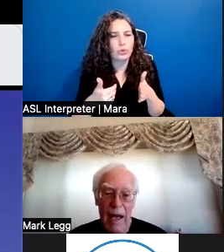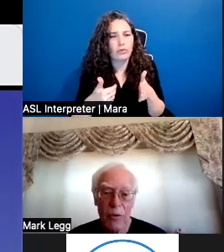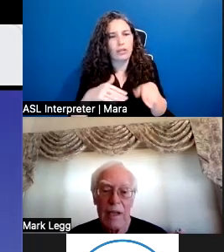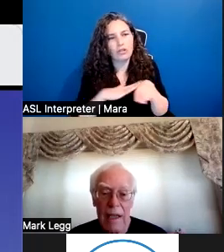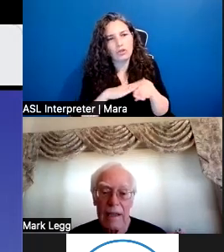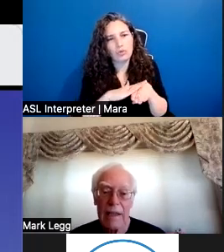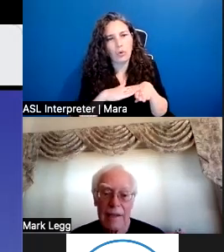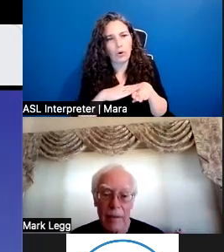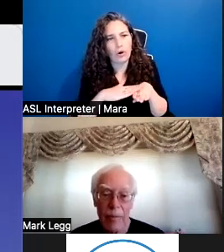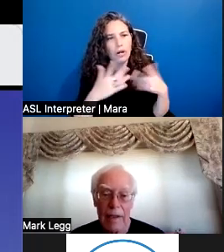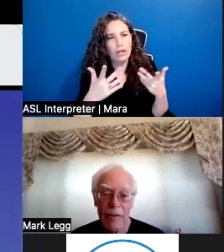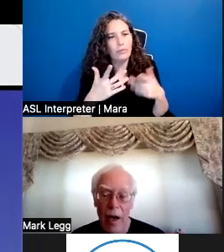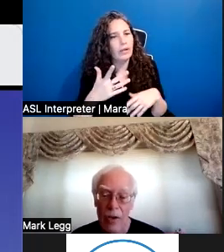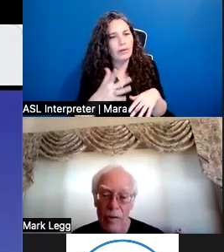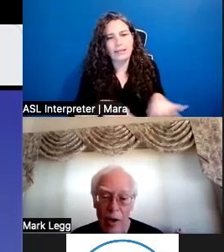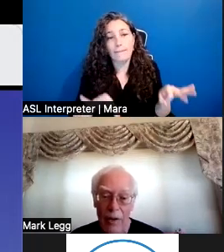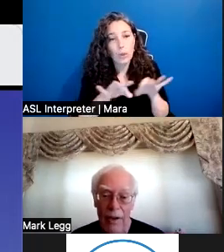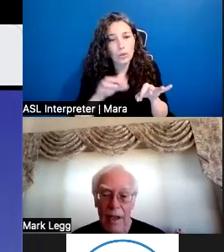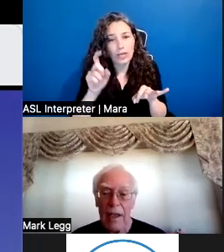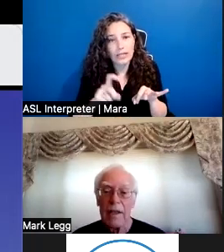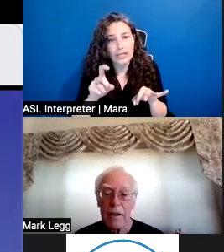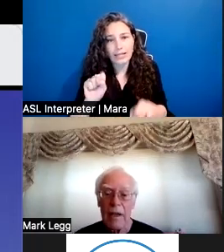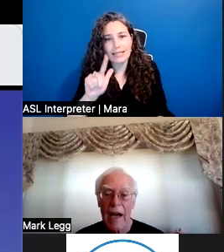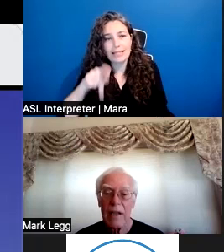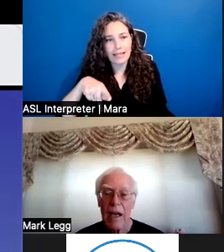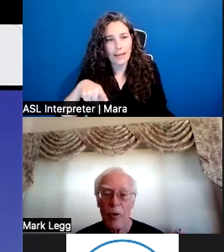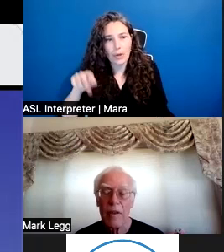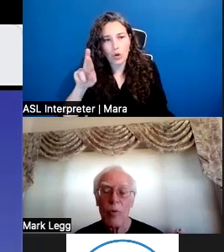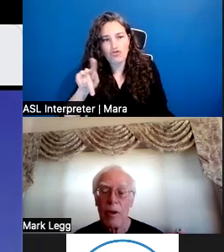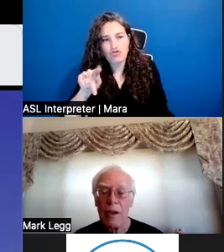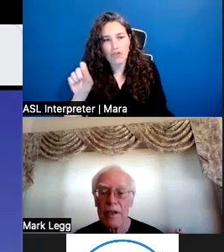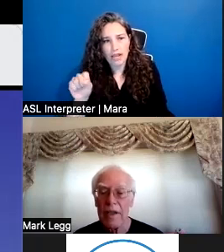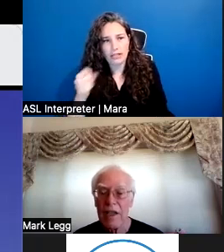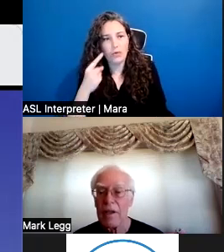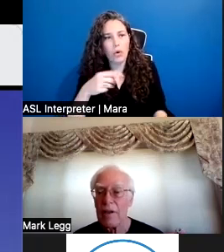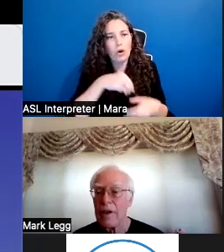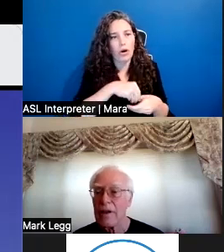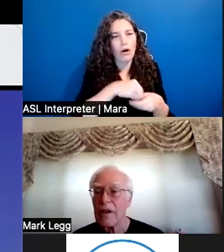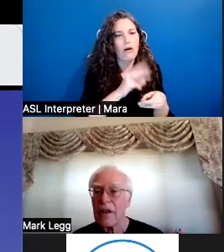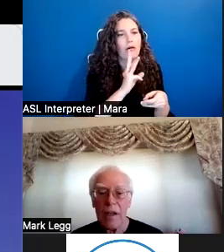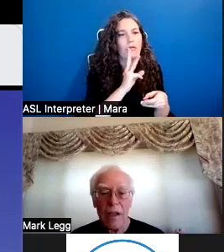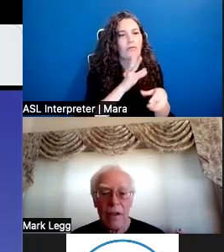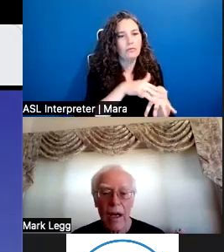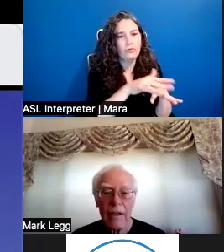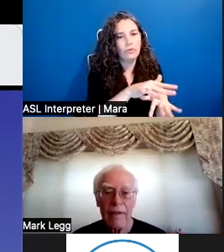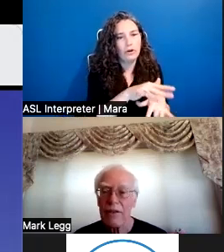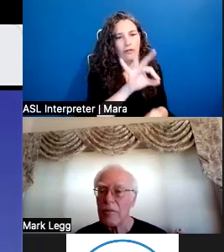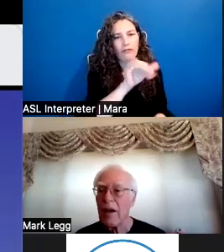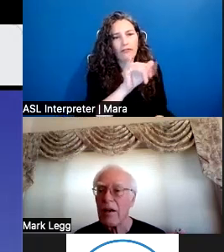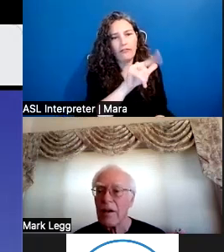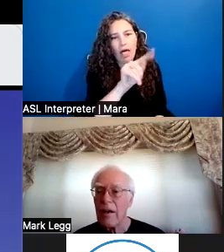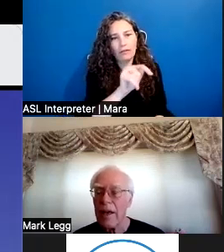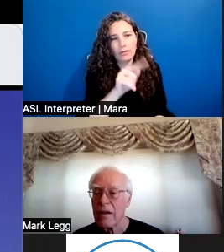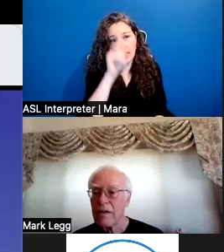need we have is we need to get slip rates for offshore faults to actually come with a more realistic assessment of the risk. So I think that